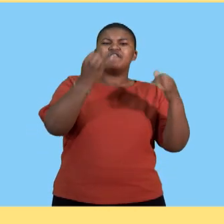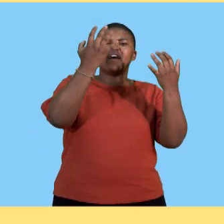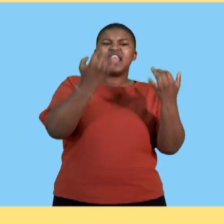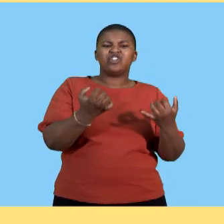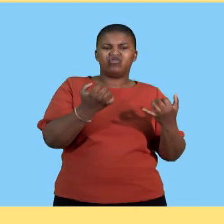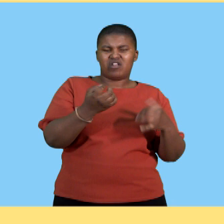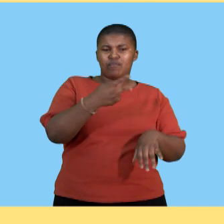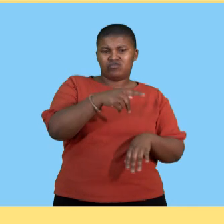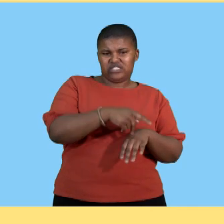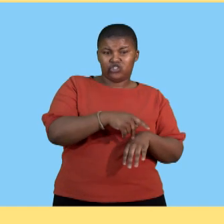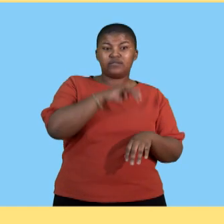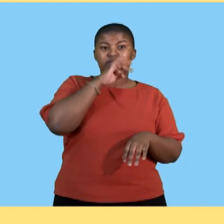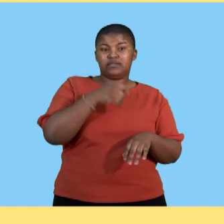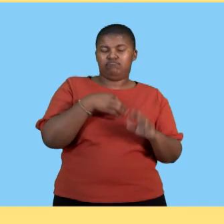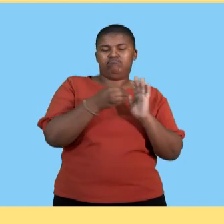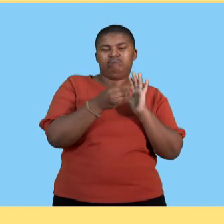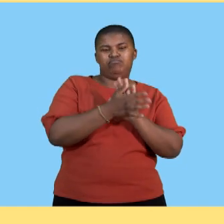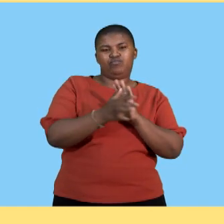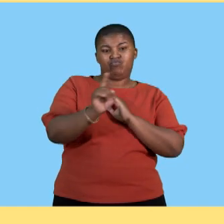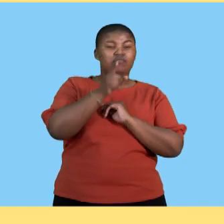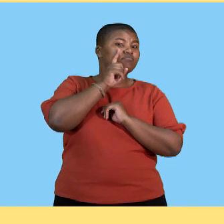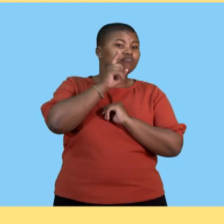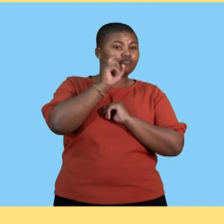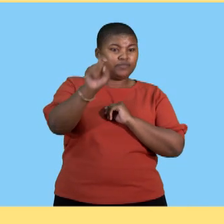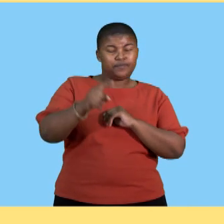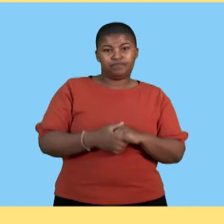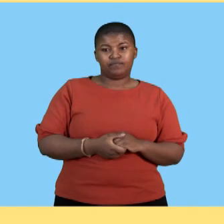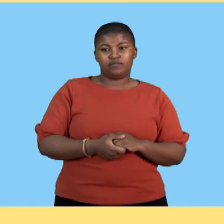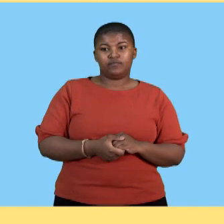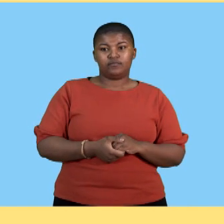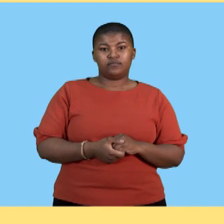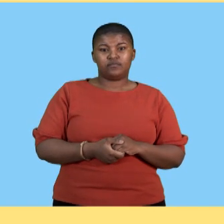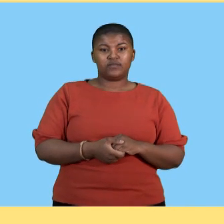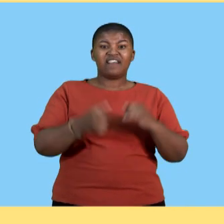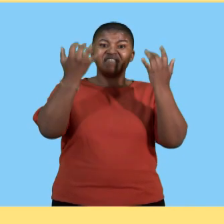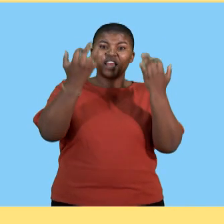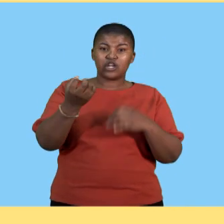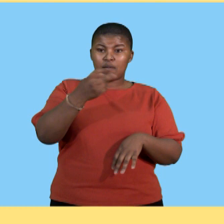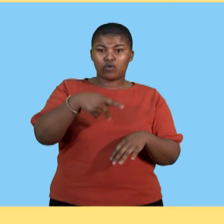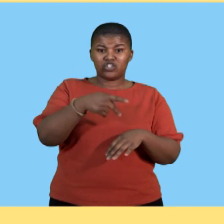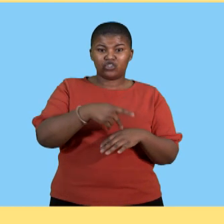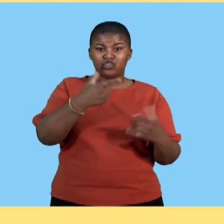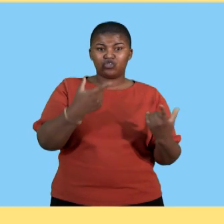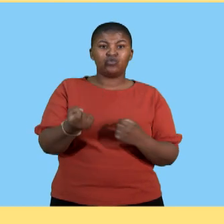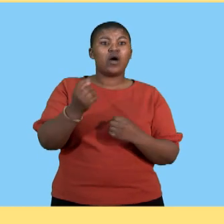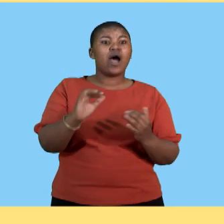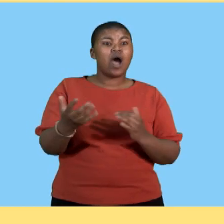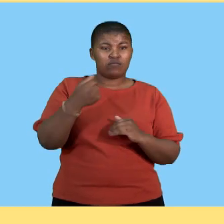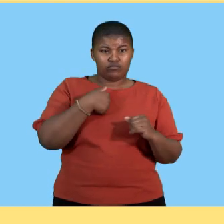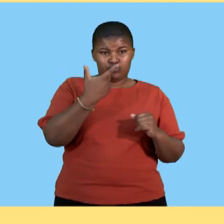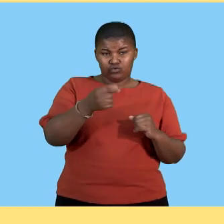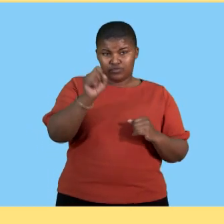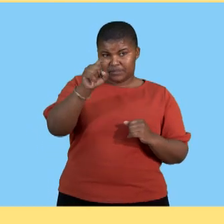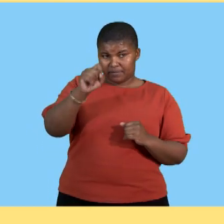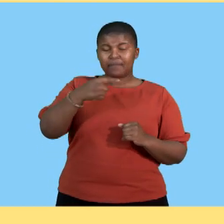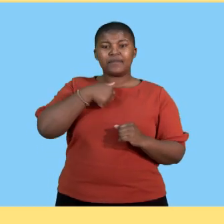position adjustments. So let's see what I would record in there. In my statement of financial position, so I'm going to do it at the same